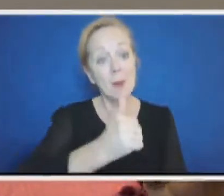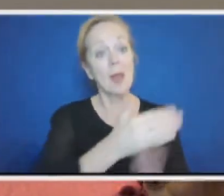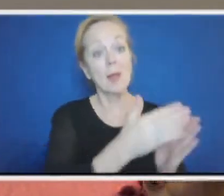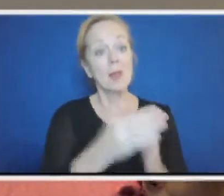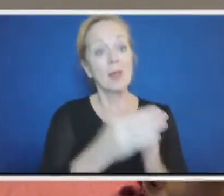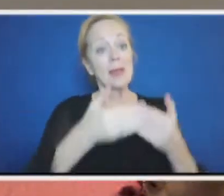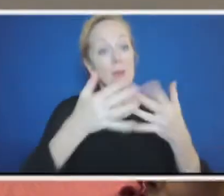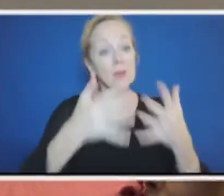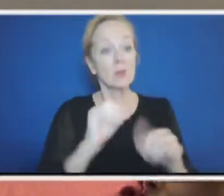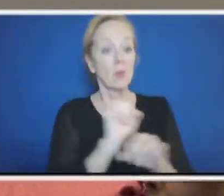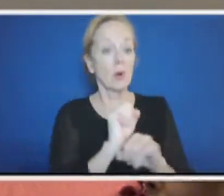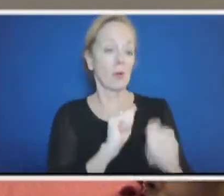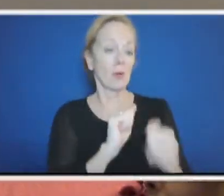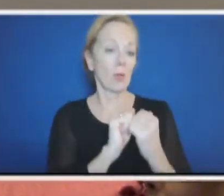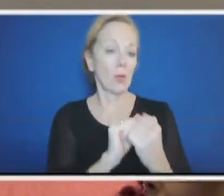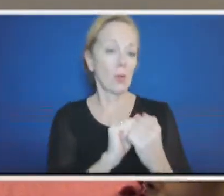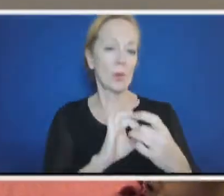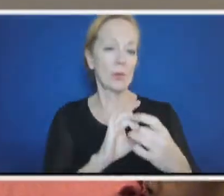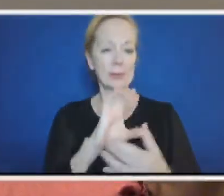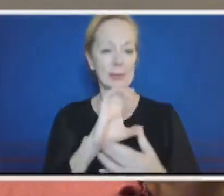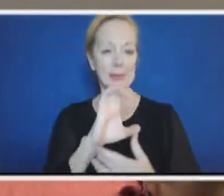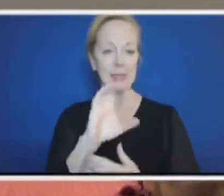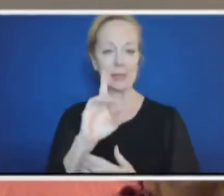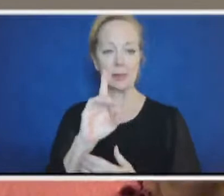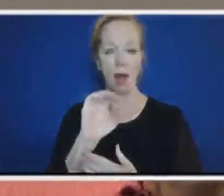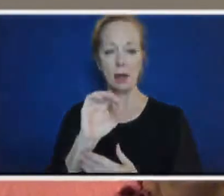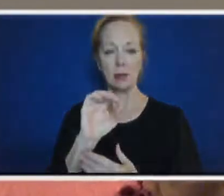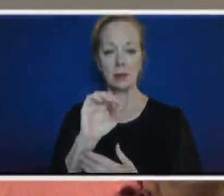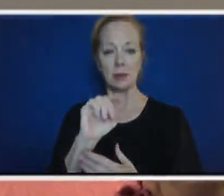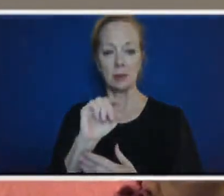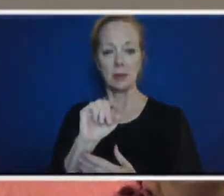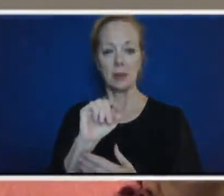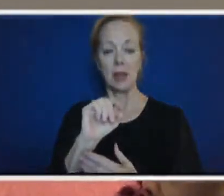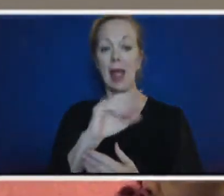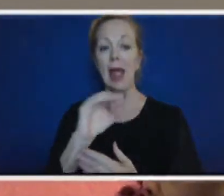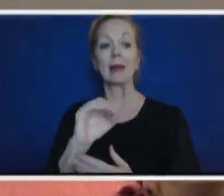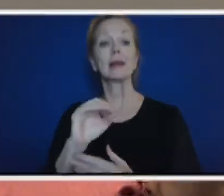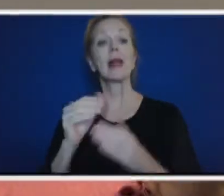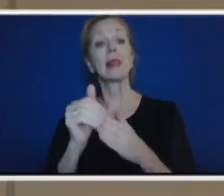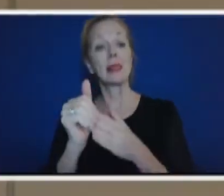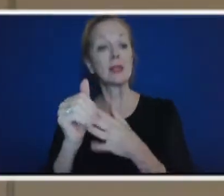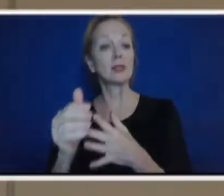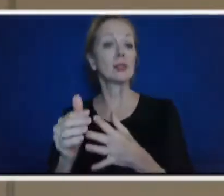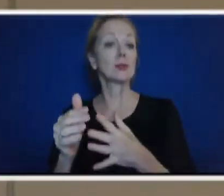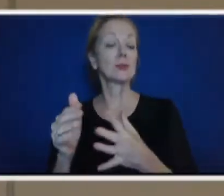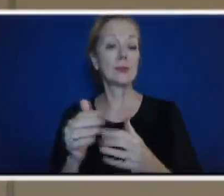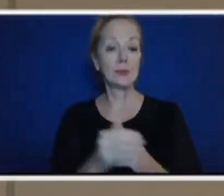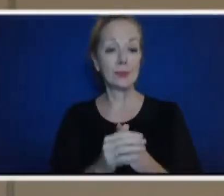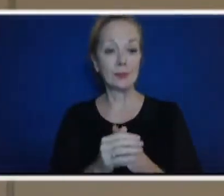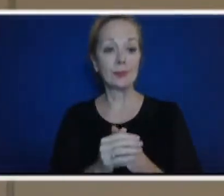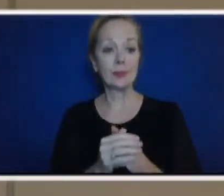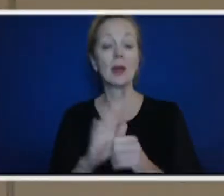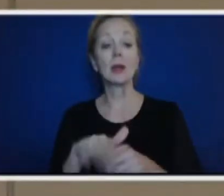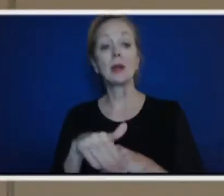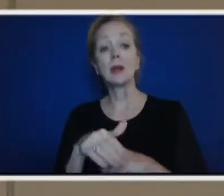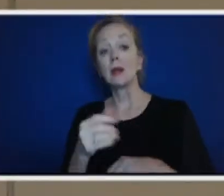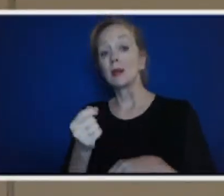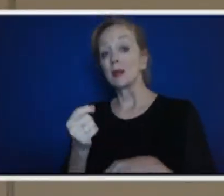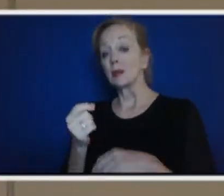closely with CDOT and leadership for. And to be fair, even Mr. Pettin wasn't here